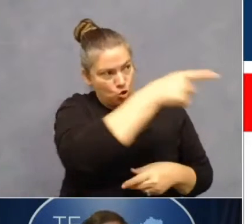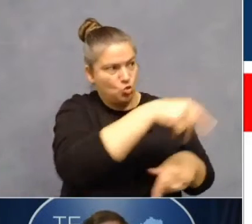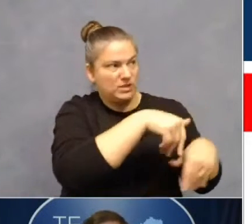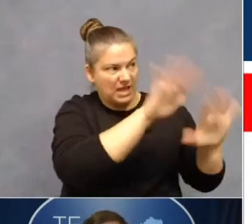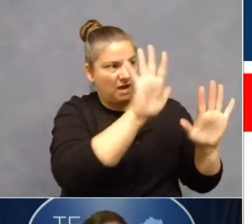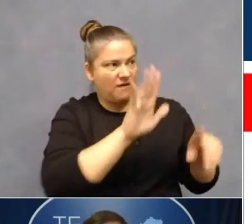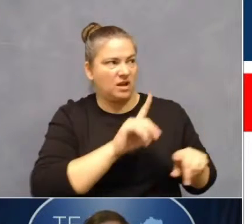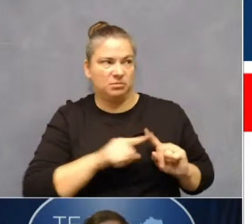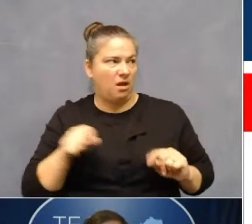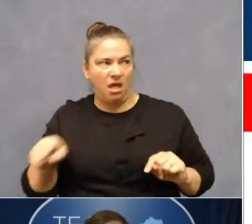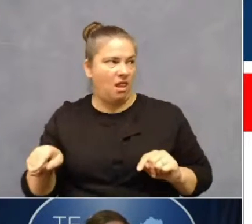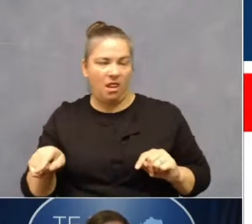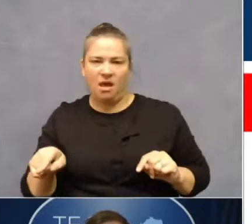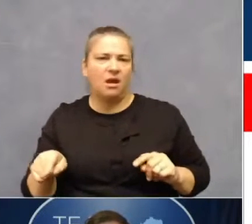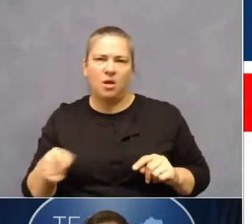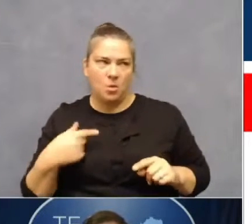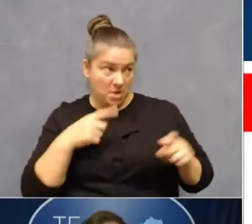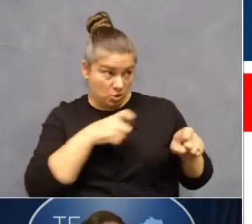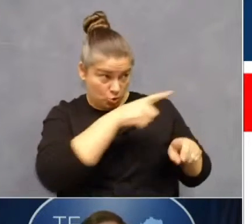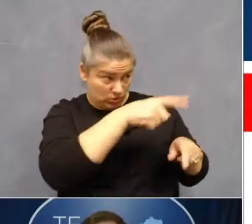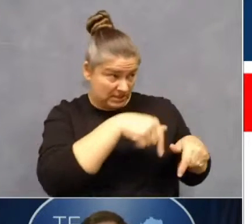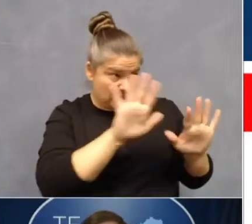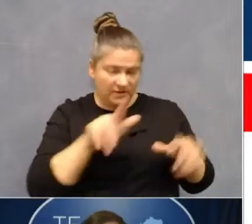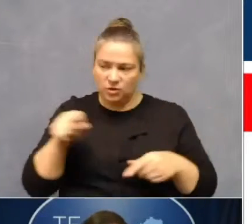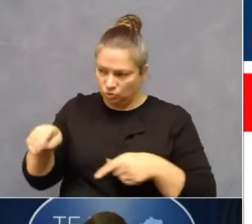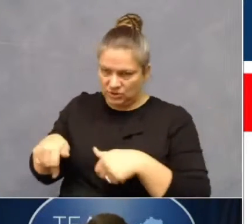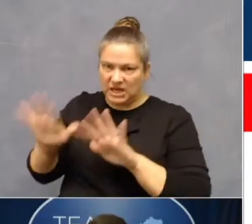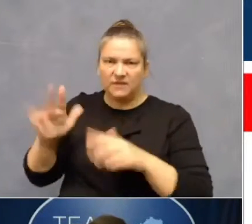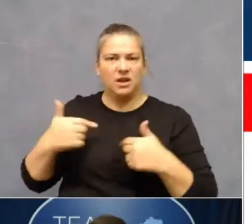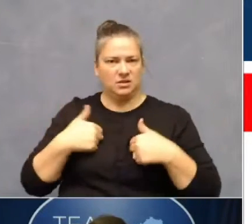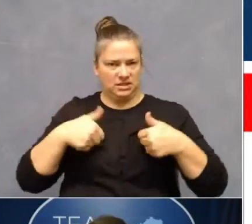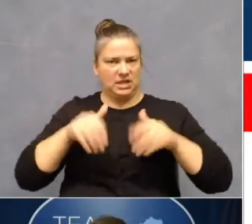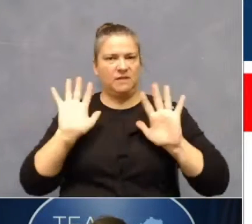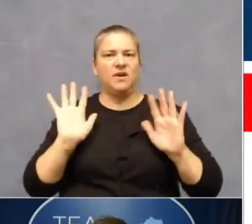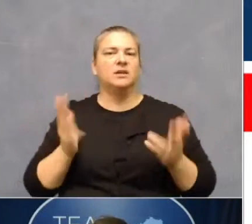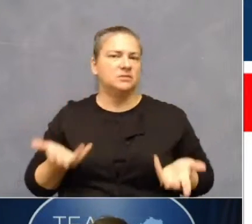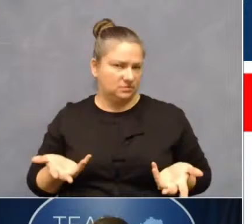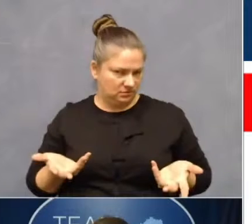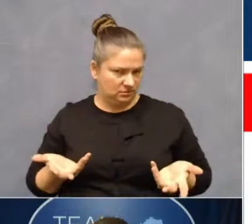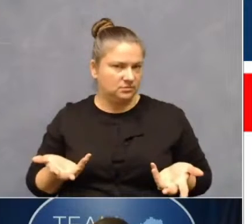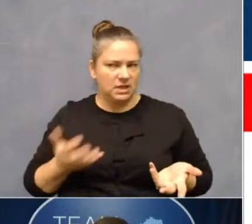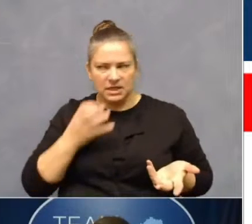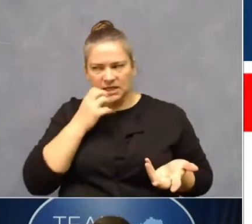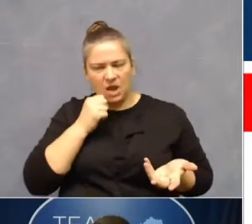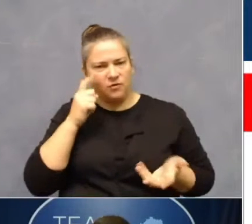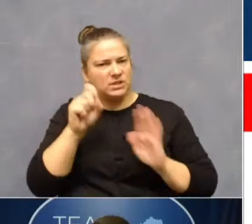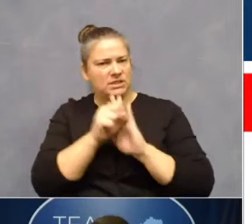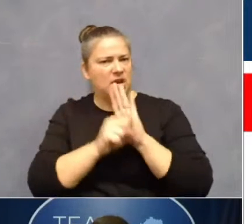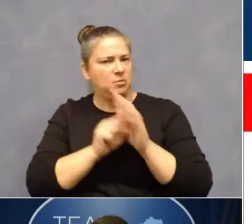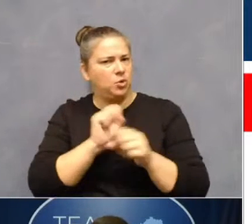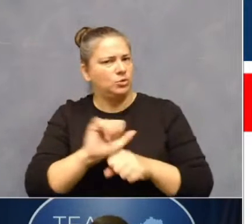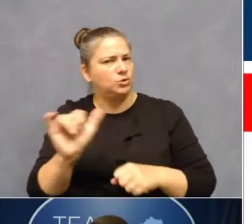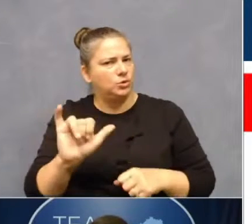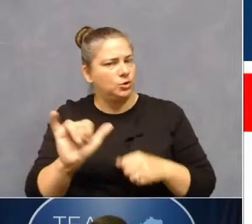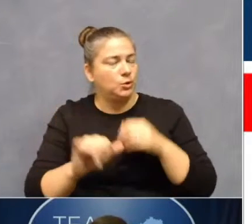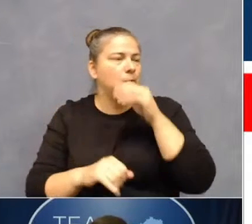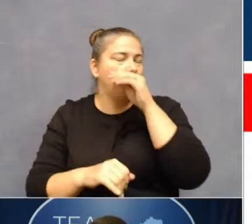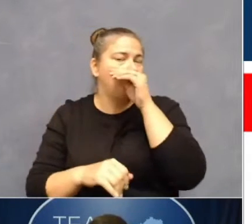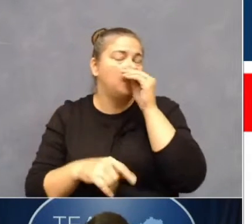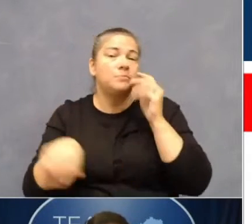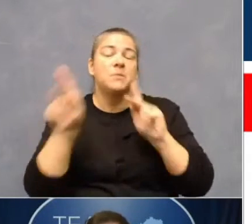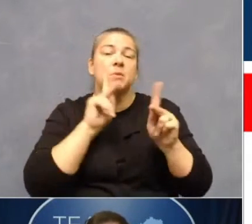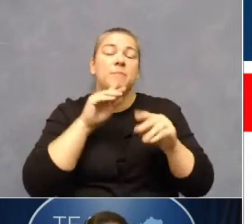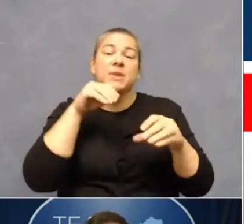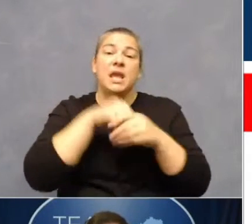their employees work from home, and I care about my state employees. We're asking people to reduce in-person shopping